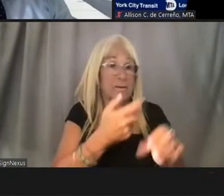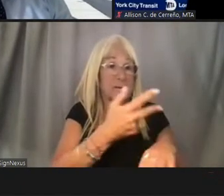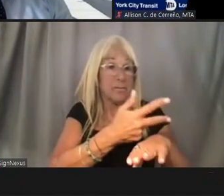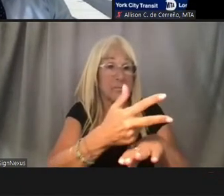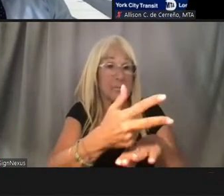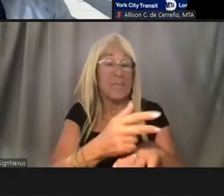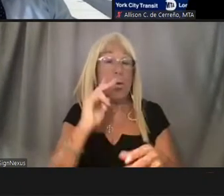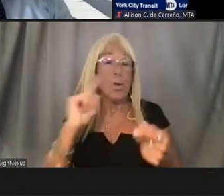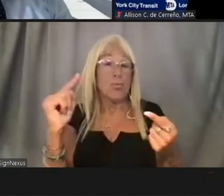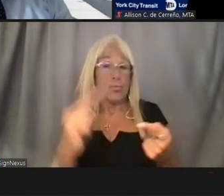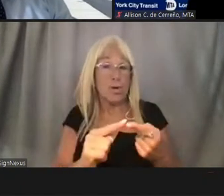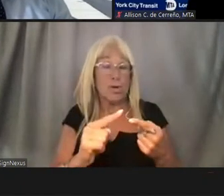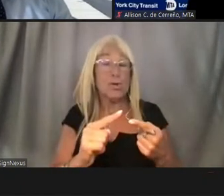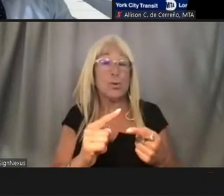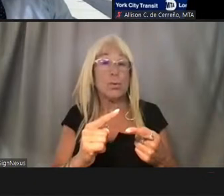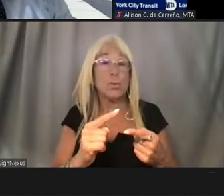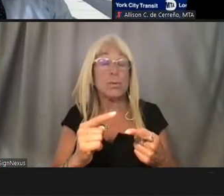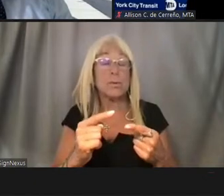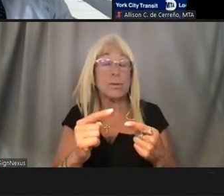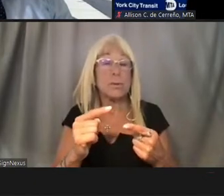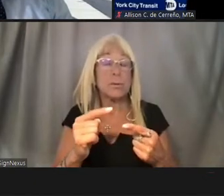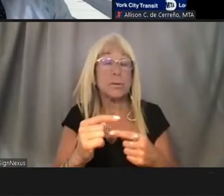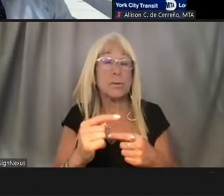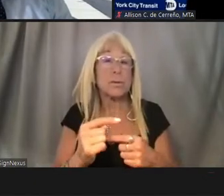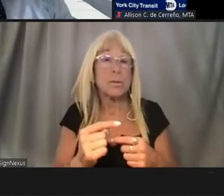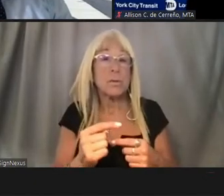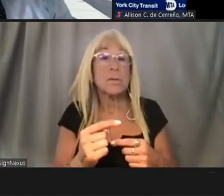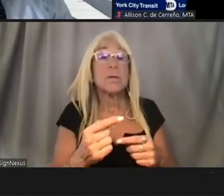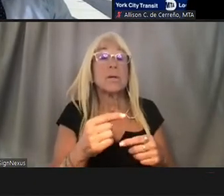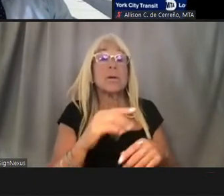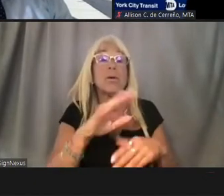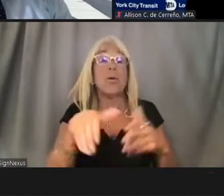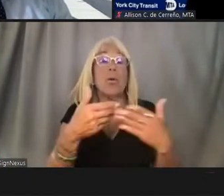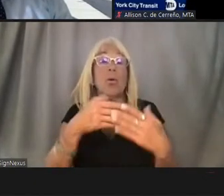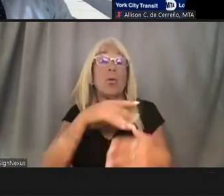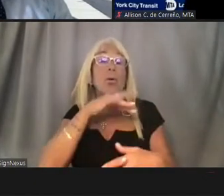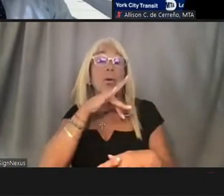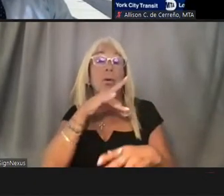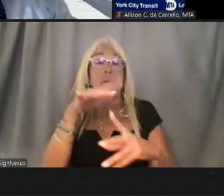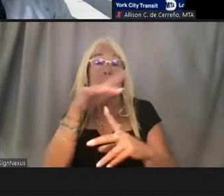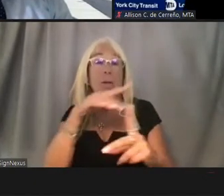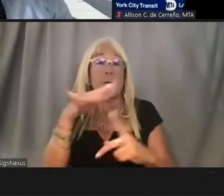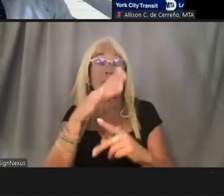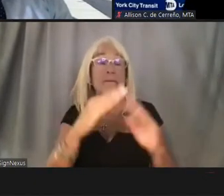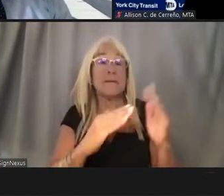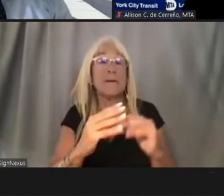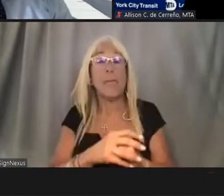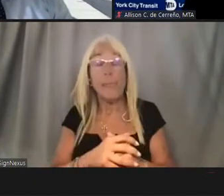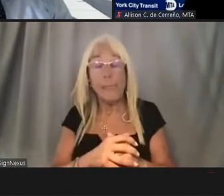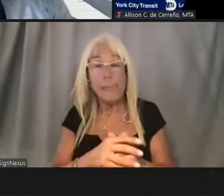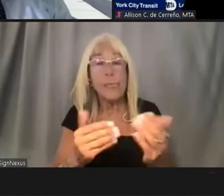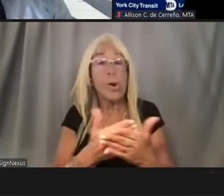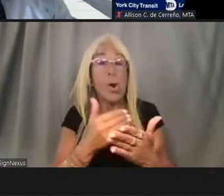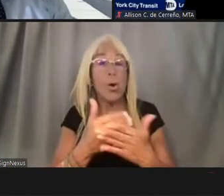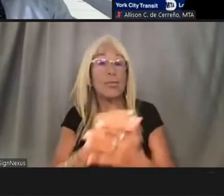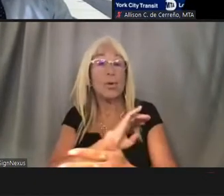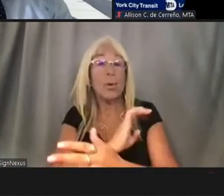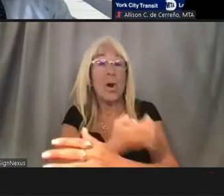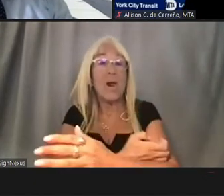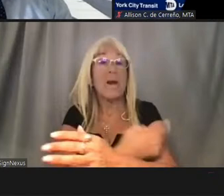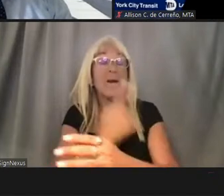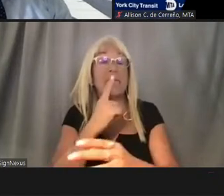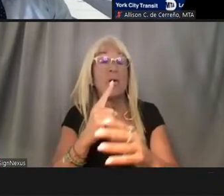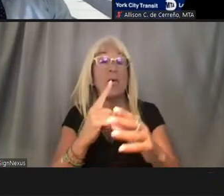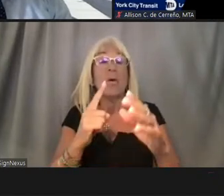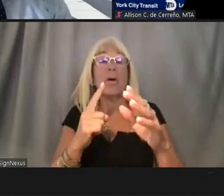within the city other ways the city can support these environmental justice areas include prioritizing and further incentivizing renewable energy bonuses for building upgrades